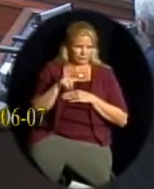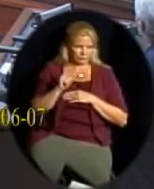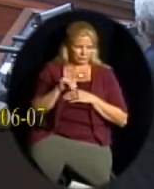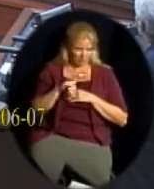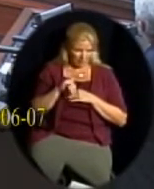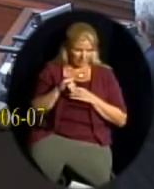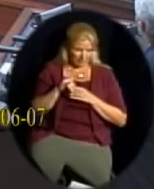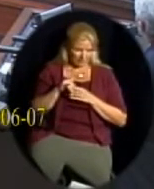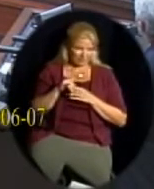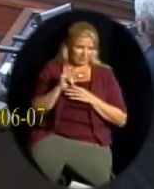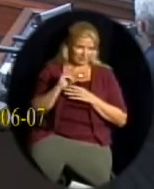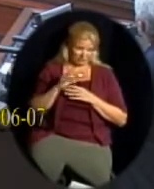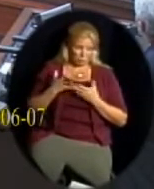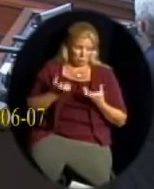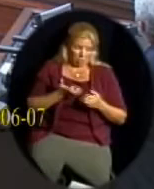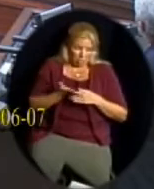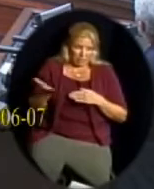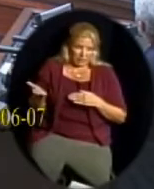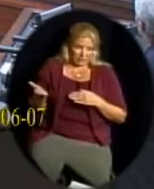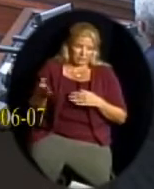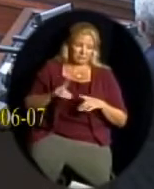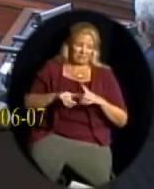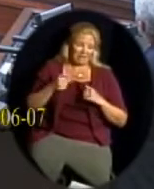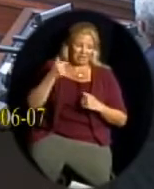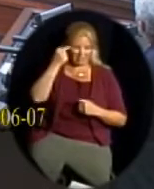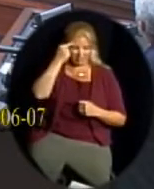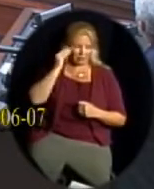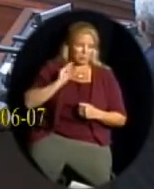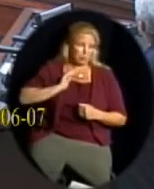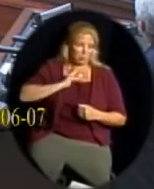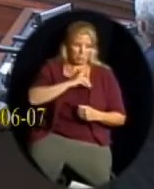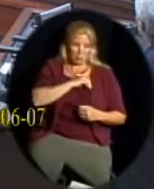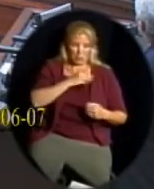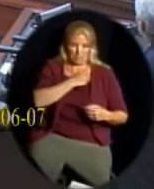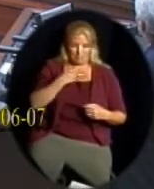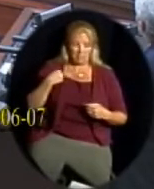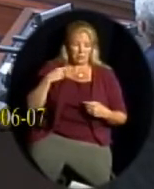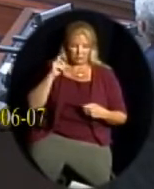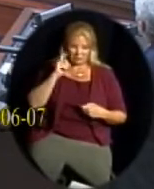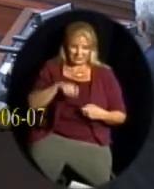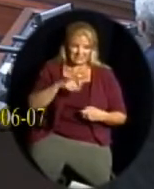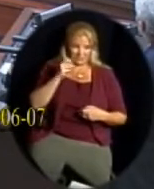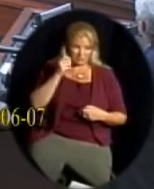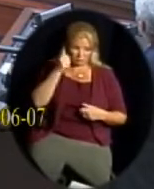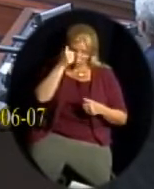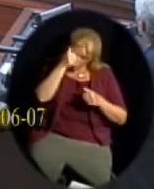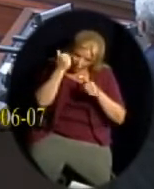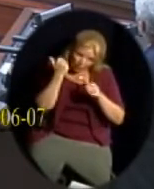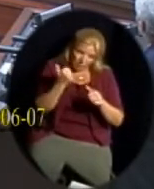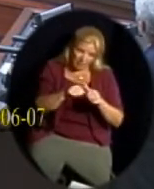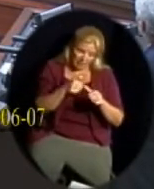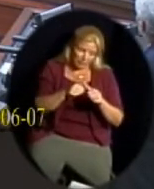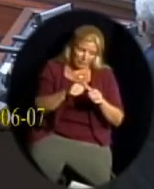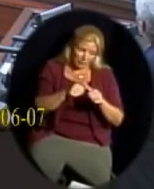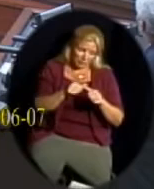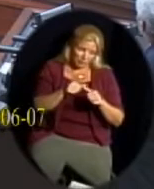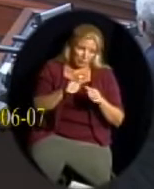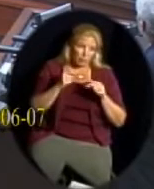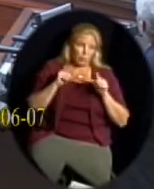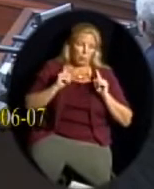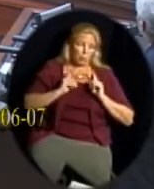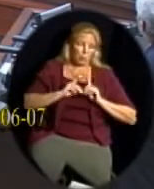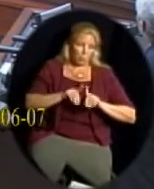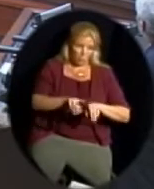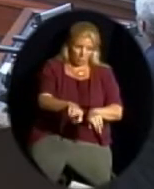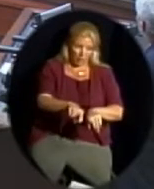But those are things that I think the board here needs to keep in mind as we evaluate which option, whether it's 1 through 4, 5, or 6, that